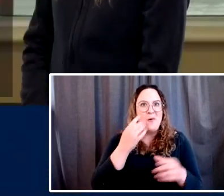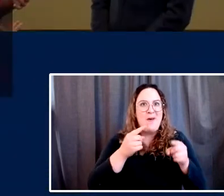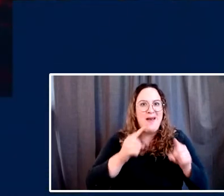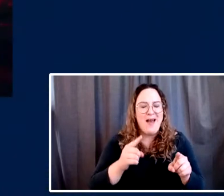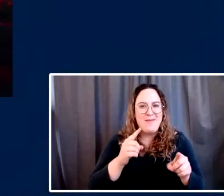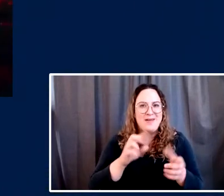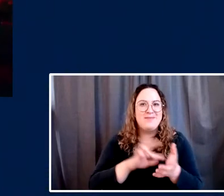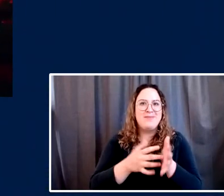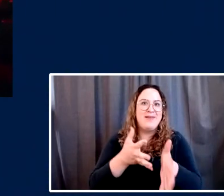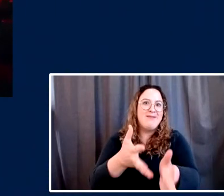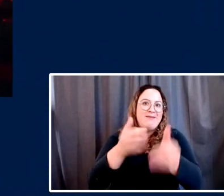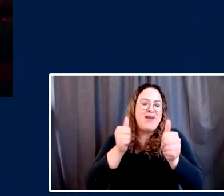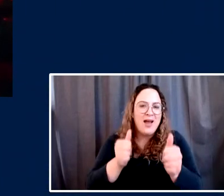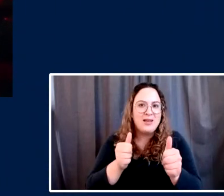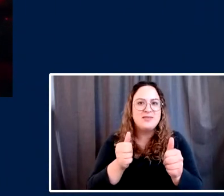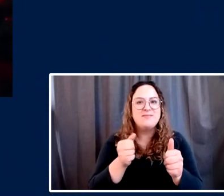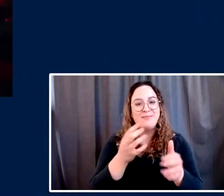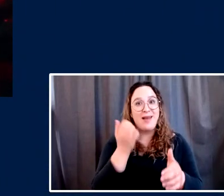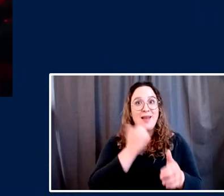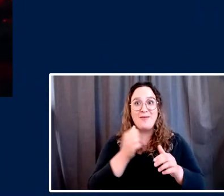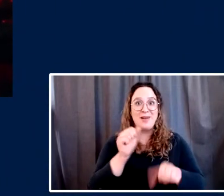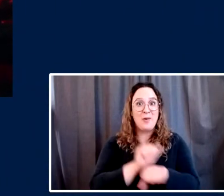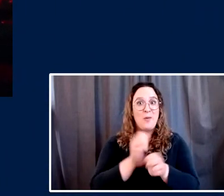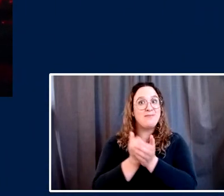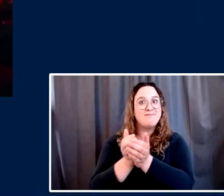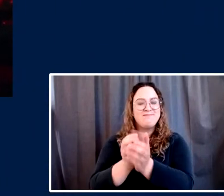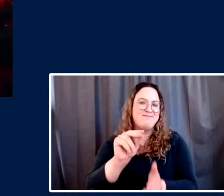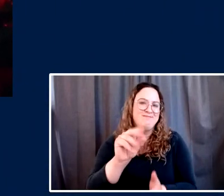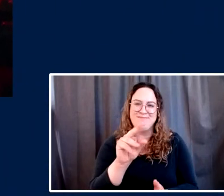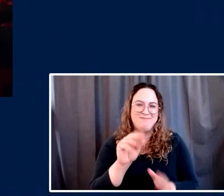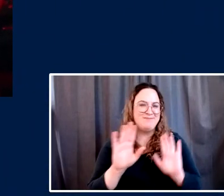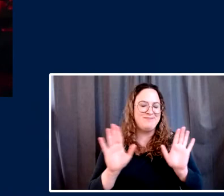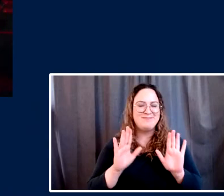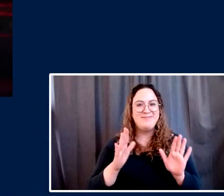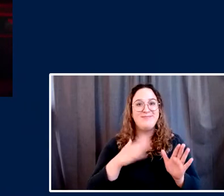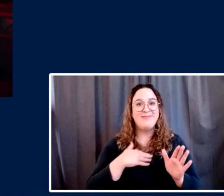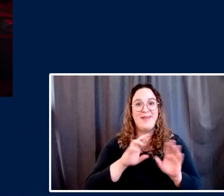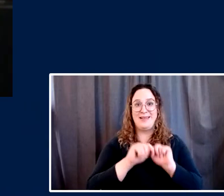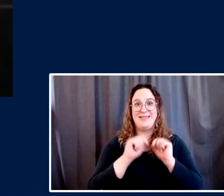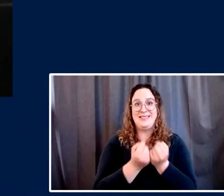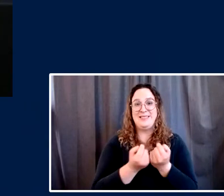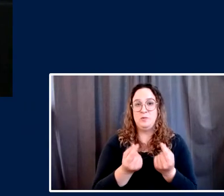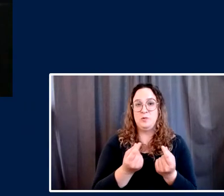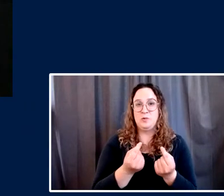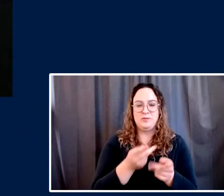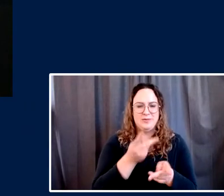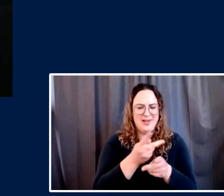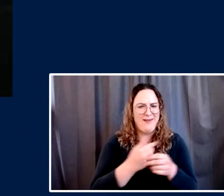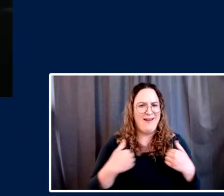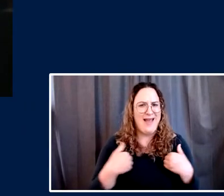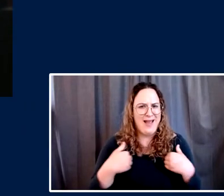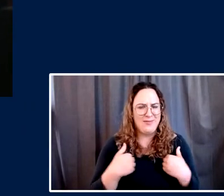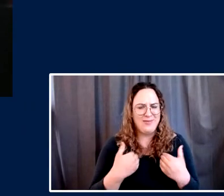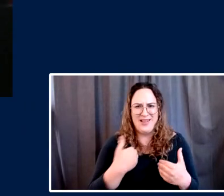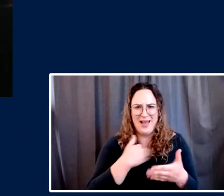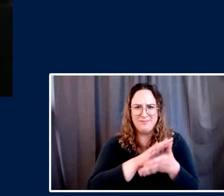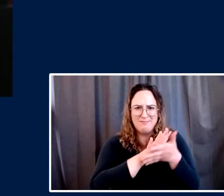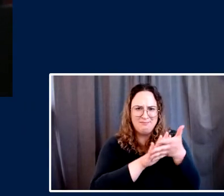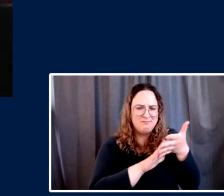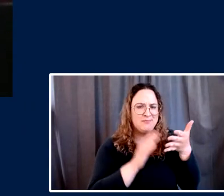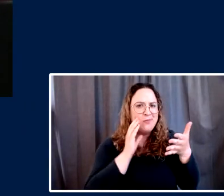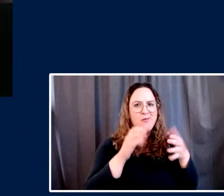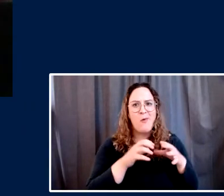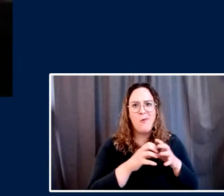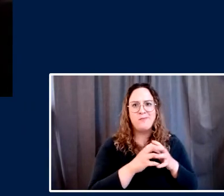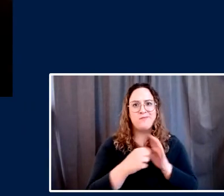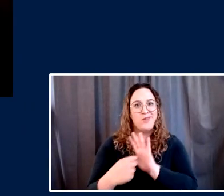looks like at the aquarium. The primary role of my team is to care for the animals in our collection. Some of those are on display for the